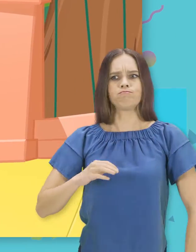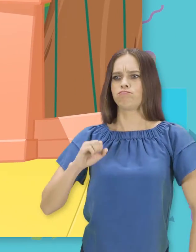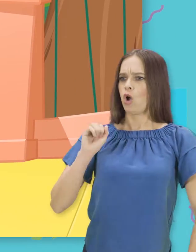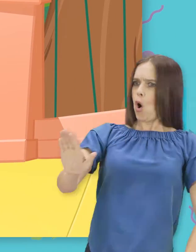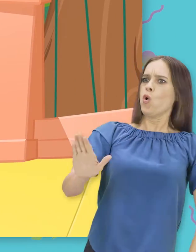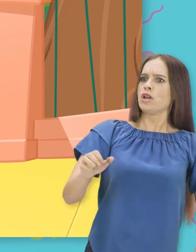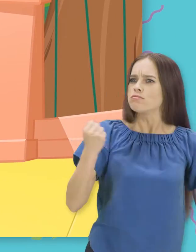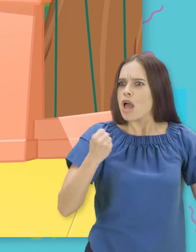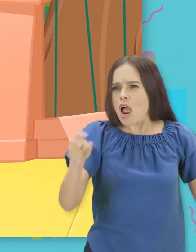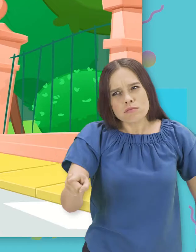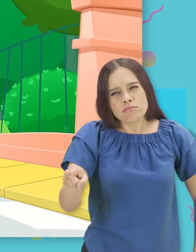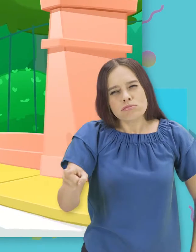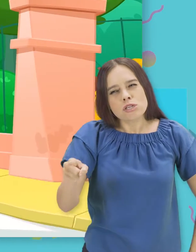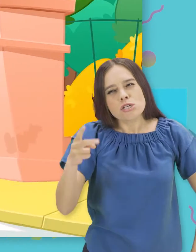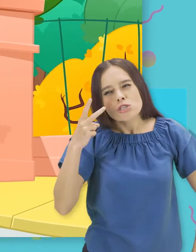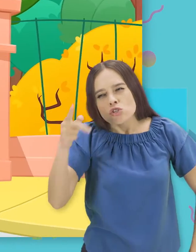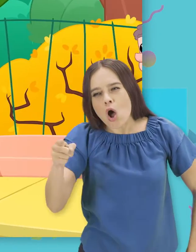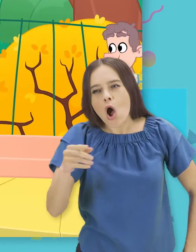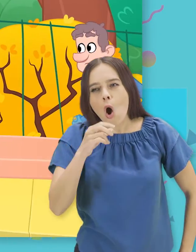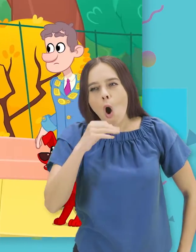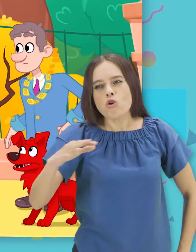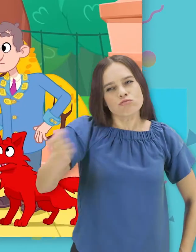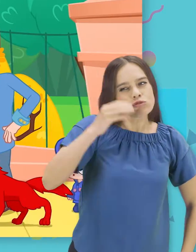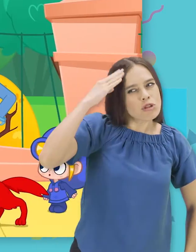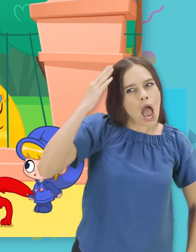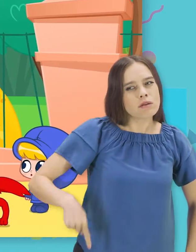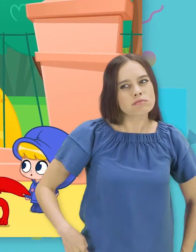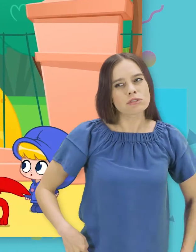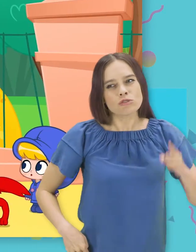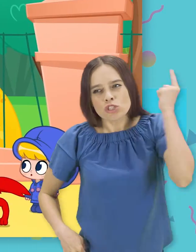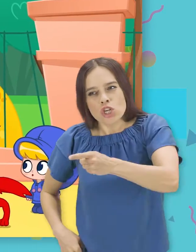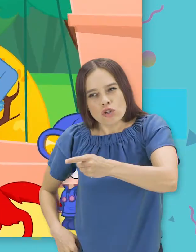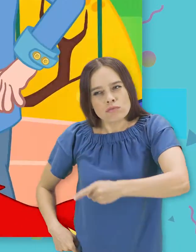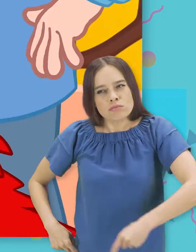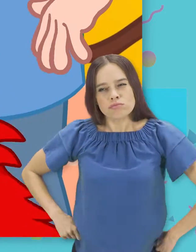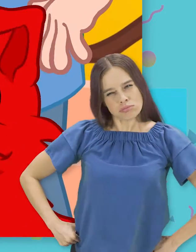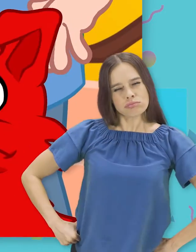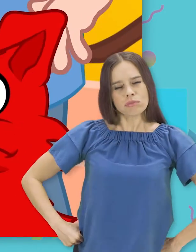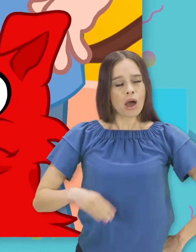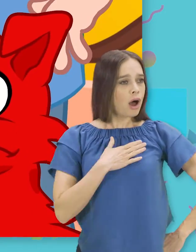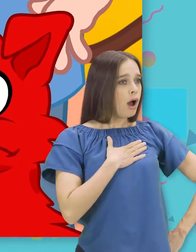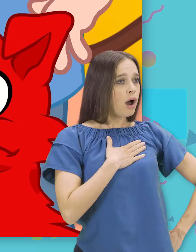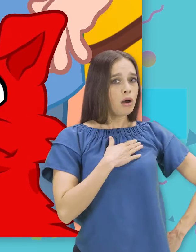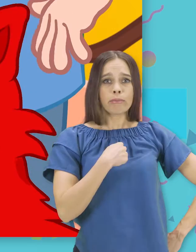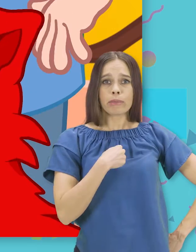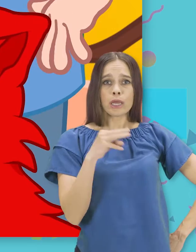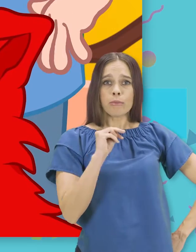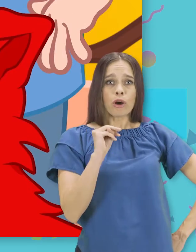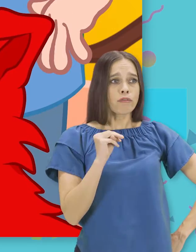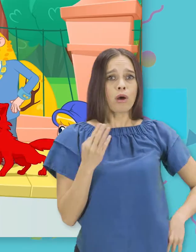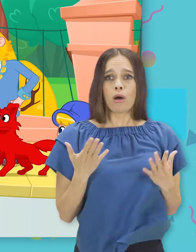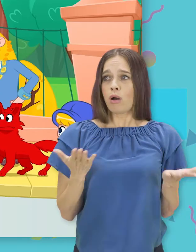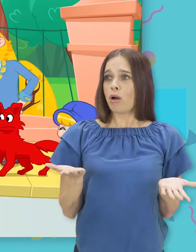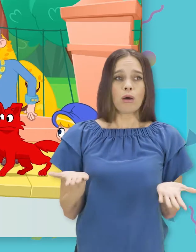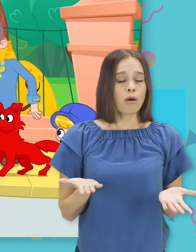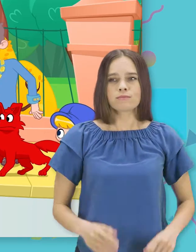Hold it right there. I saw who took the hat. It was you. Morphle?